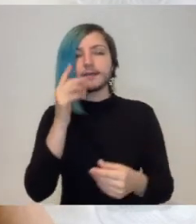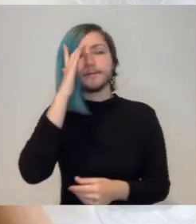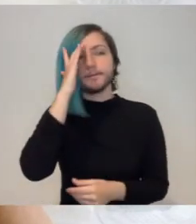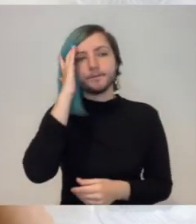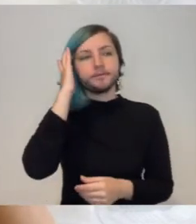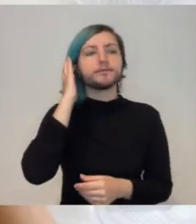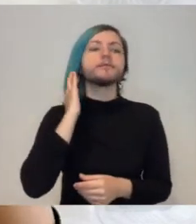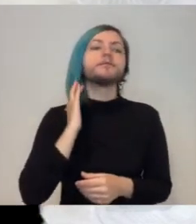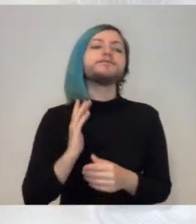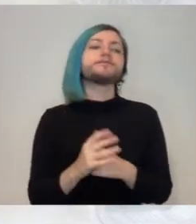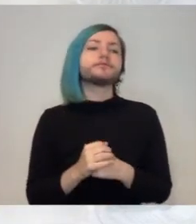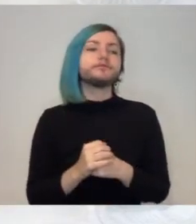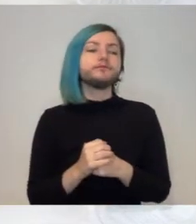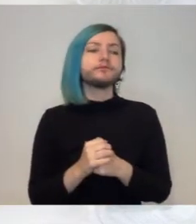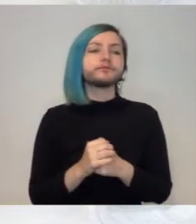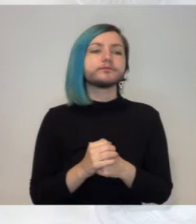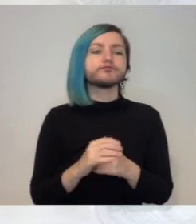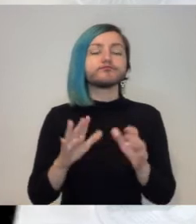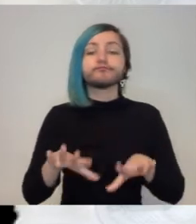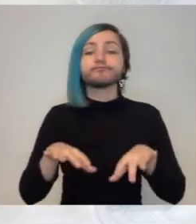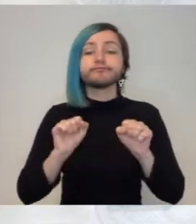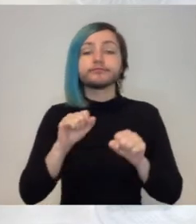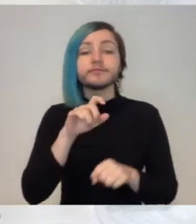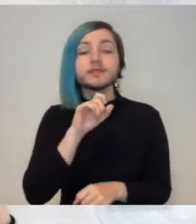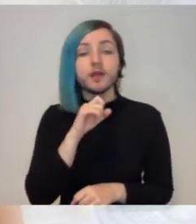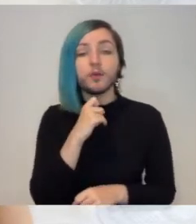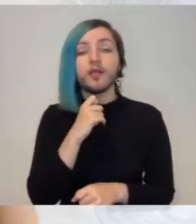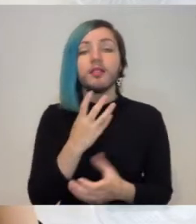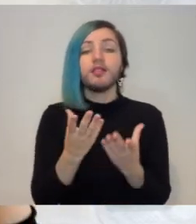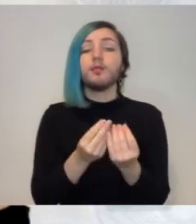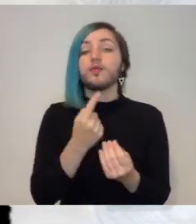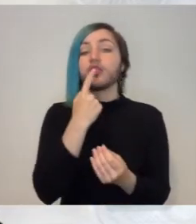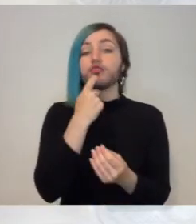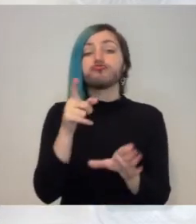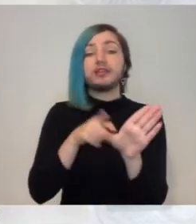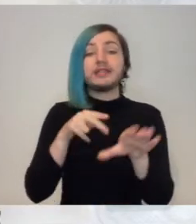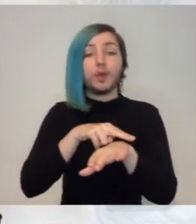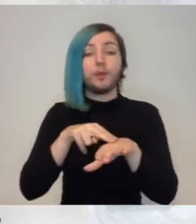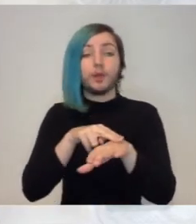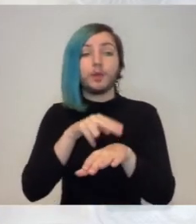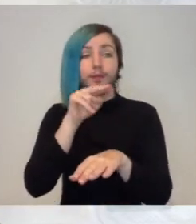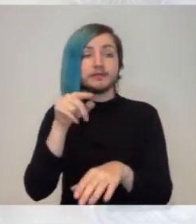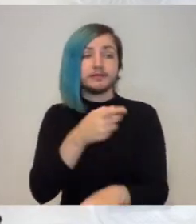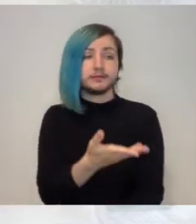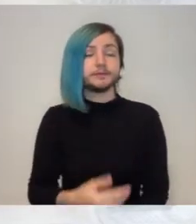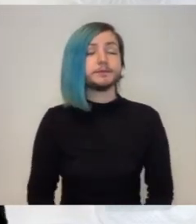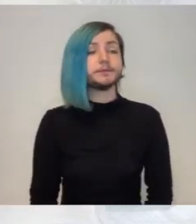going to start by getting out my red, yellow and